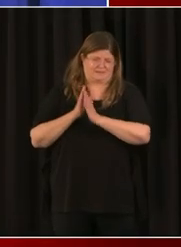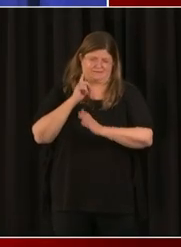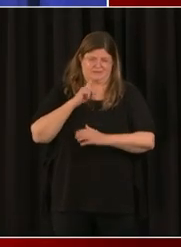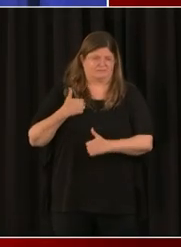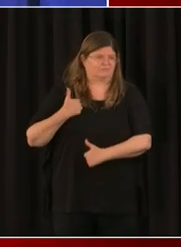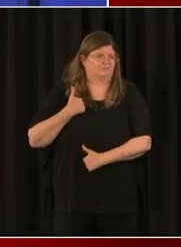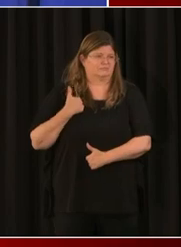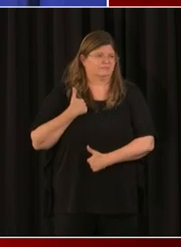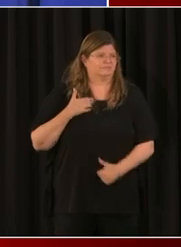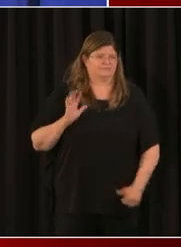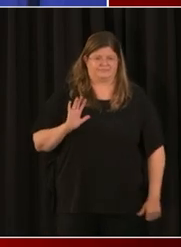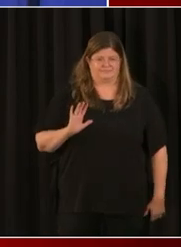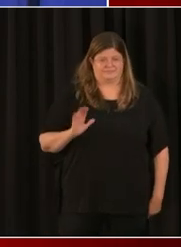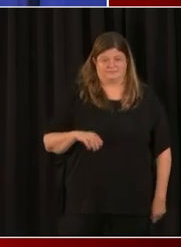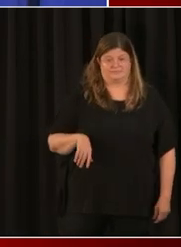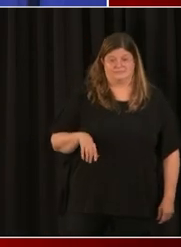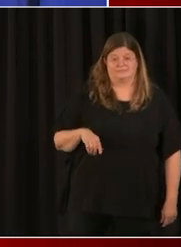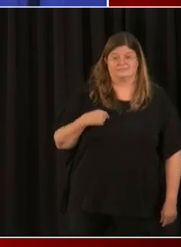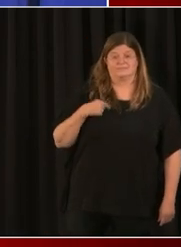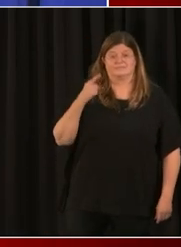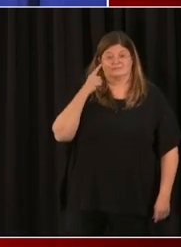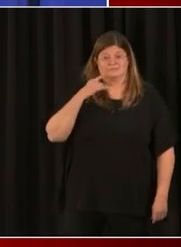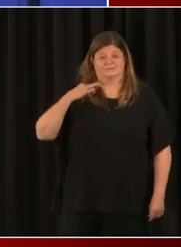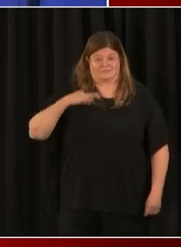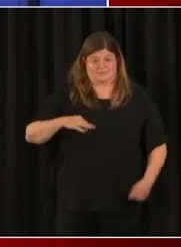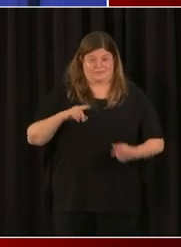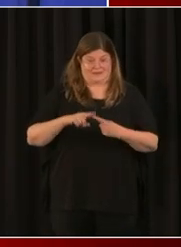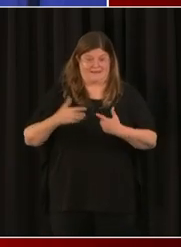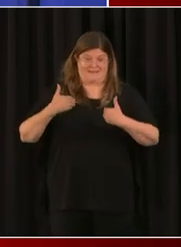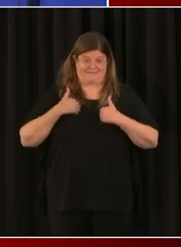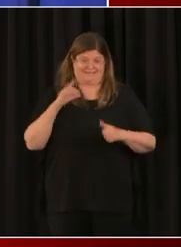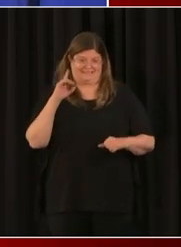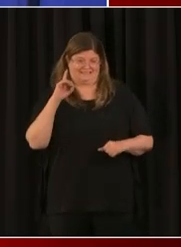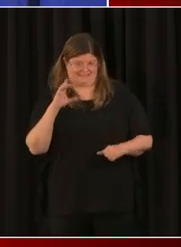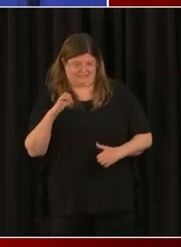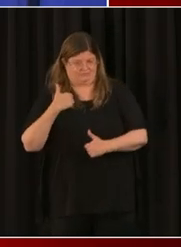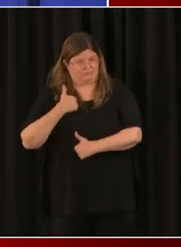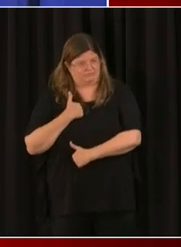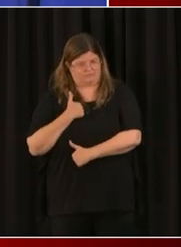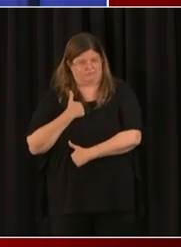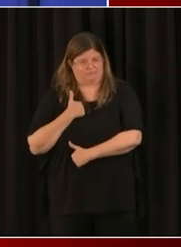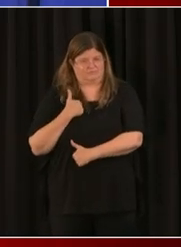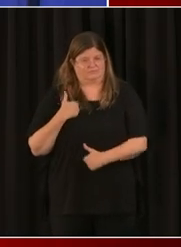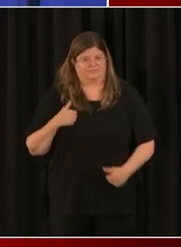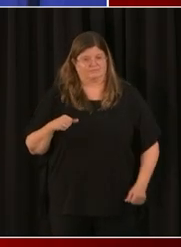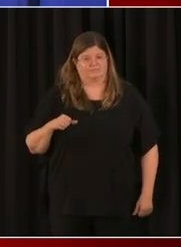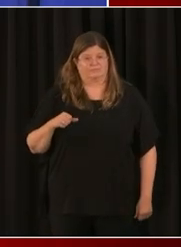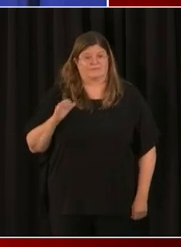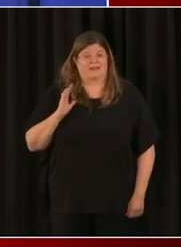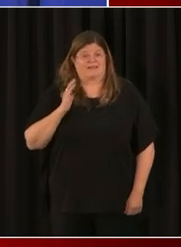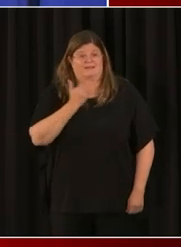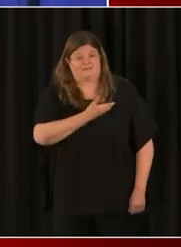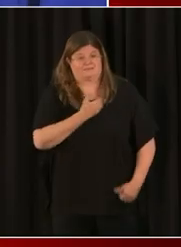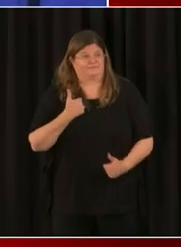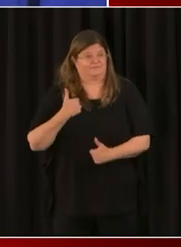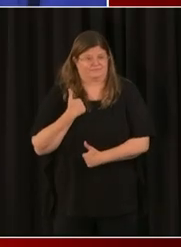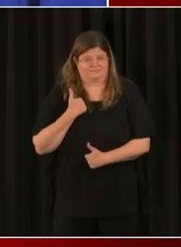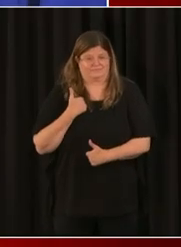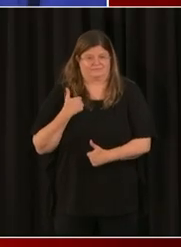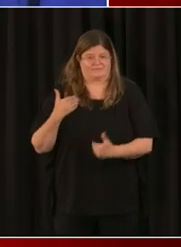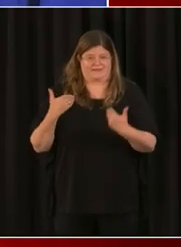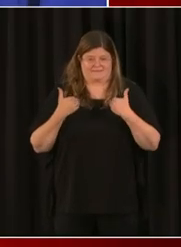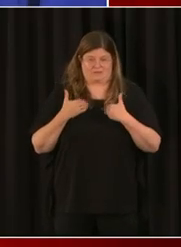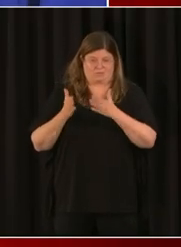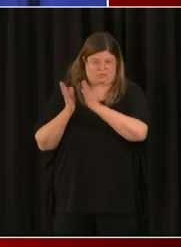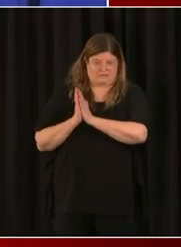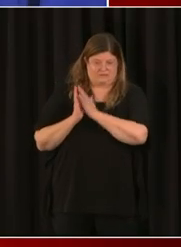mayor. But we think it's helpful to have our DC guardsmen who are our guard that I